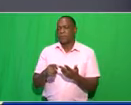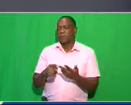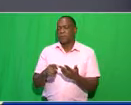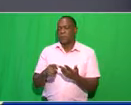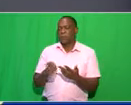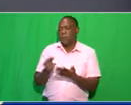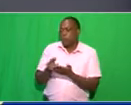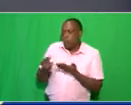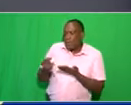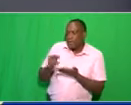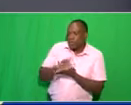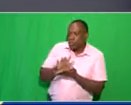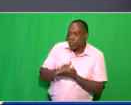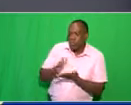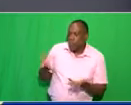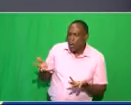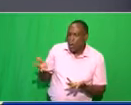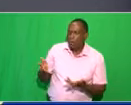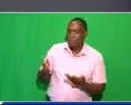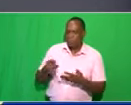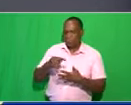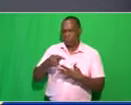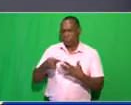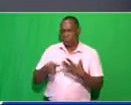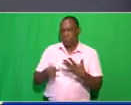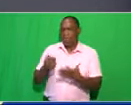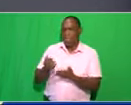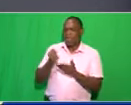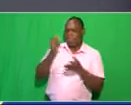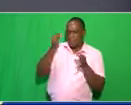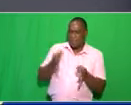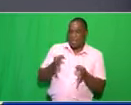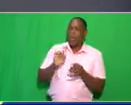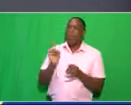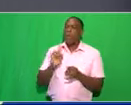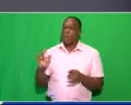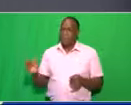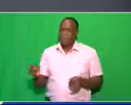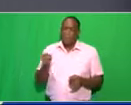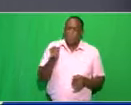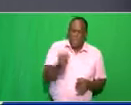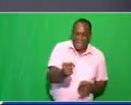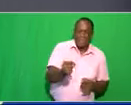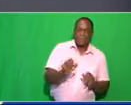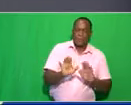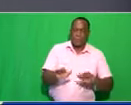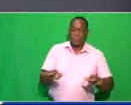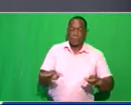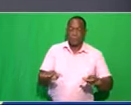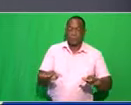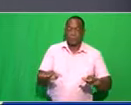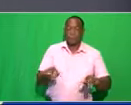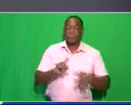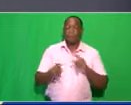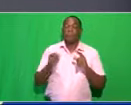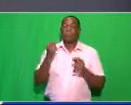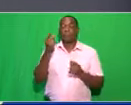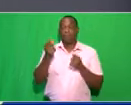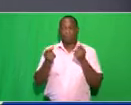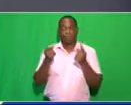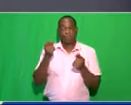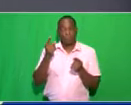being said, of course, once you have that choice or those elements, you are going to see some